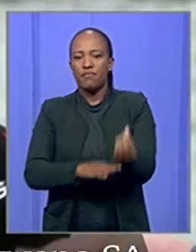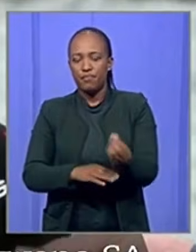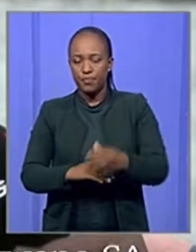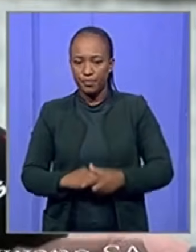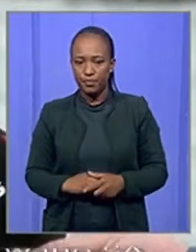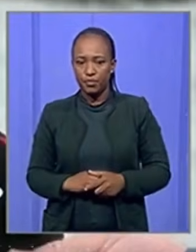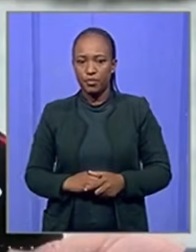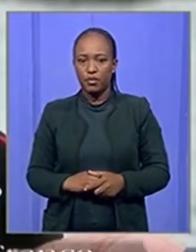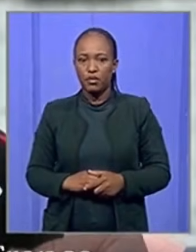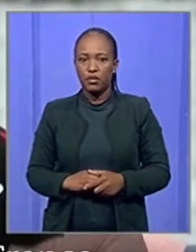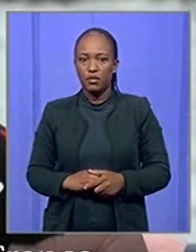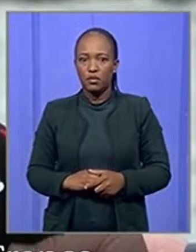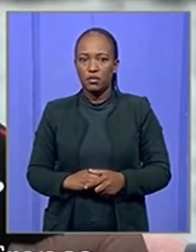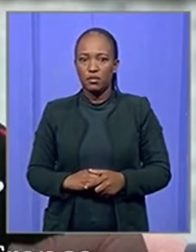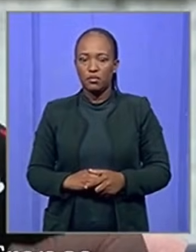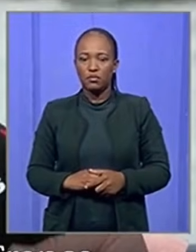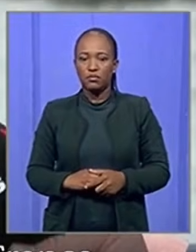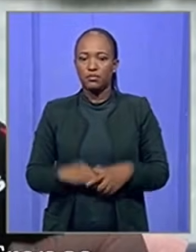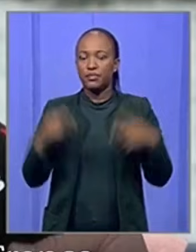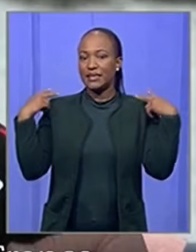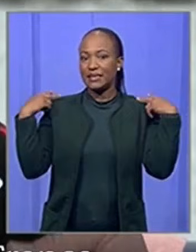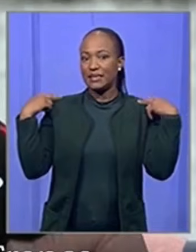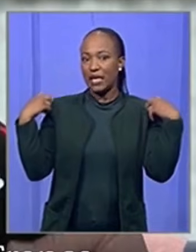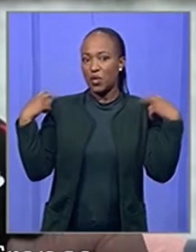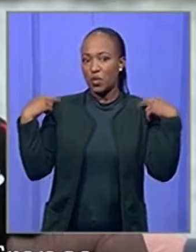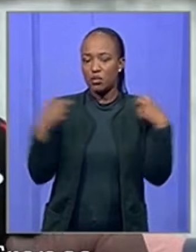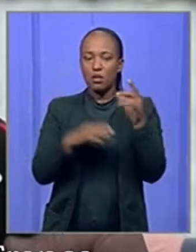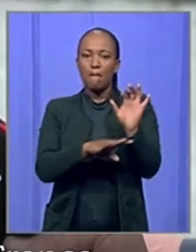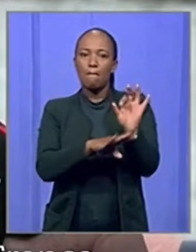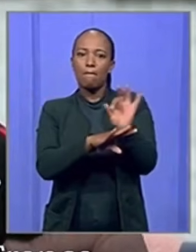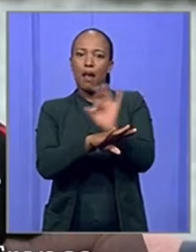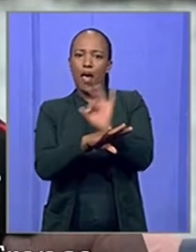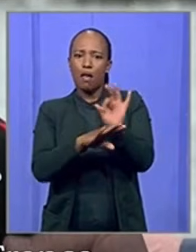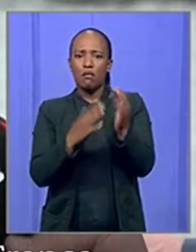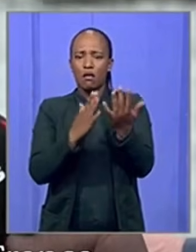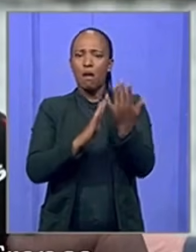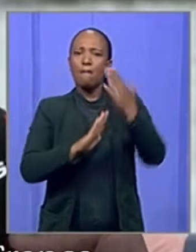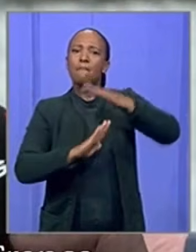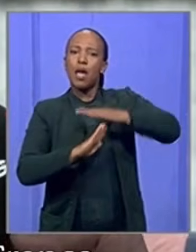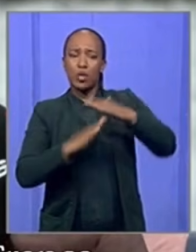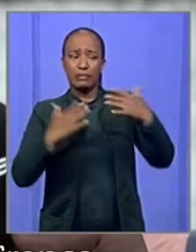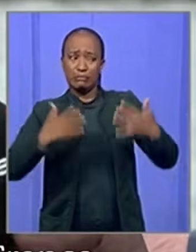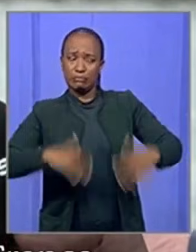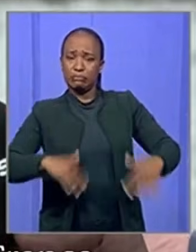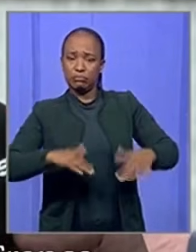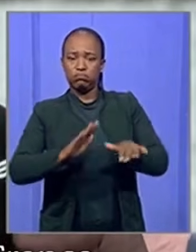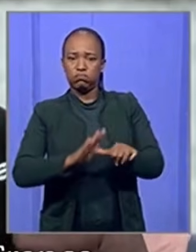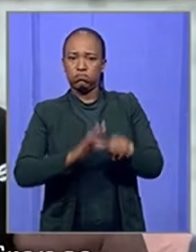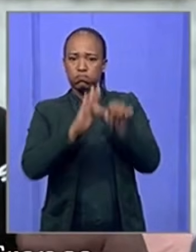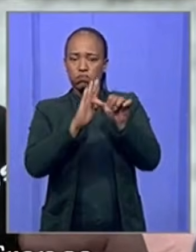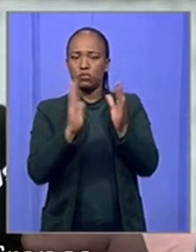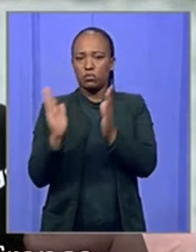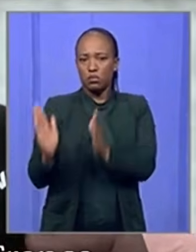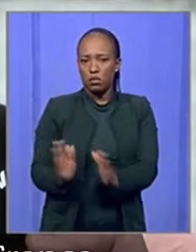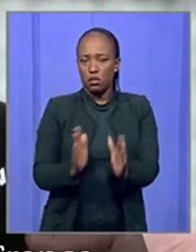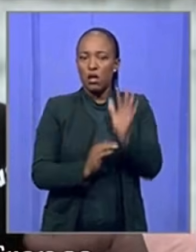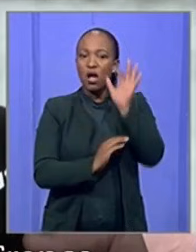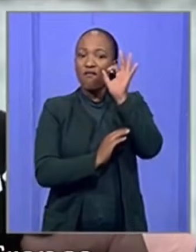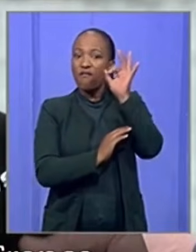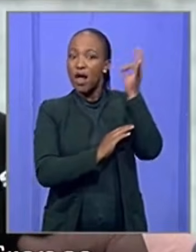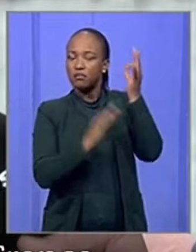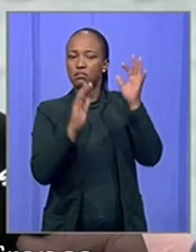And while security is at the forefront of our planning and it's a major priority for us, we trust that the organising committee and the French government will do a good